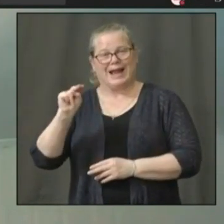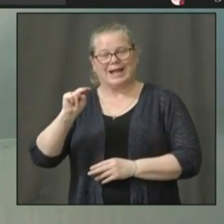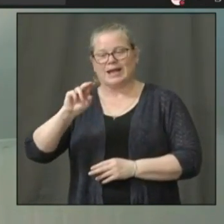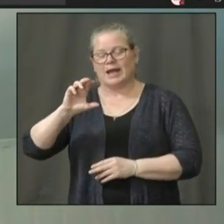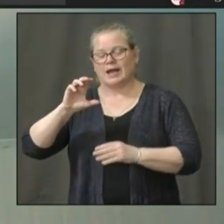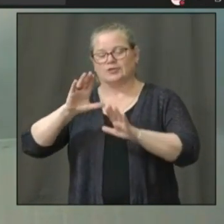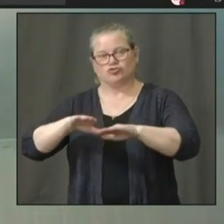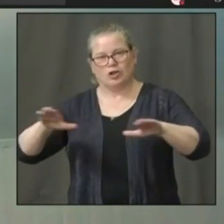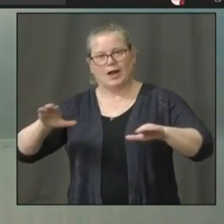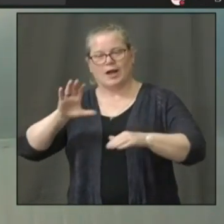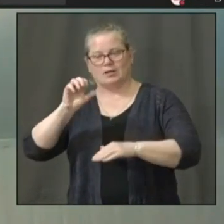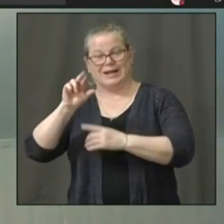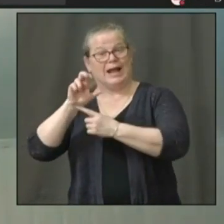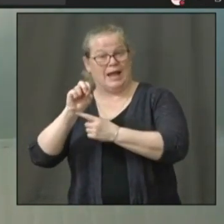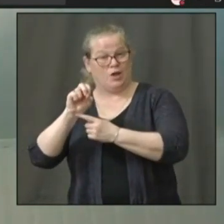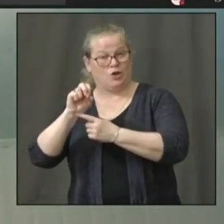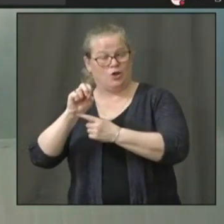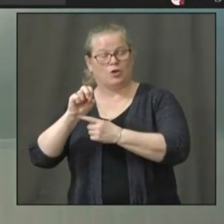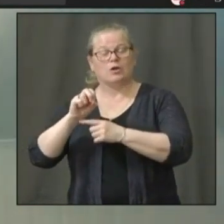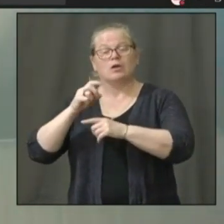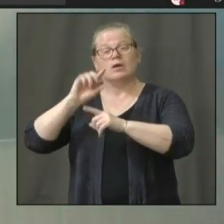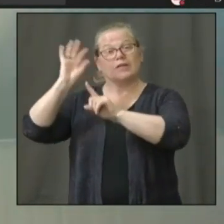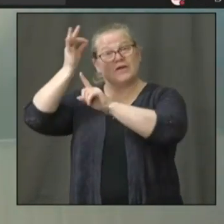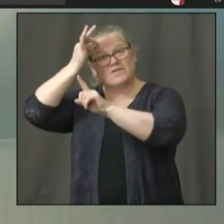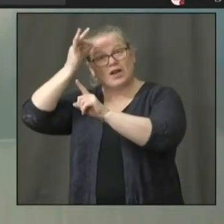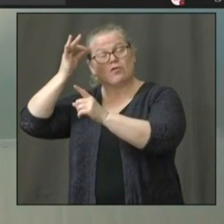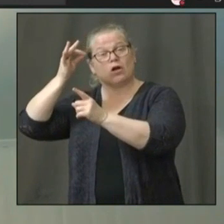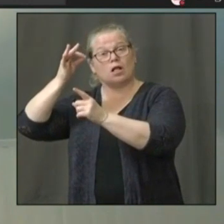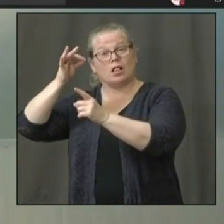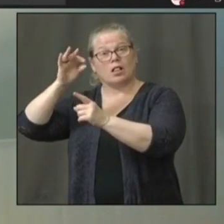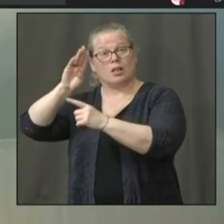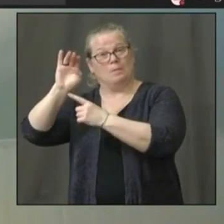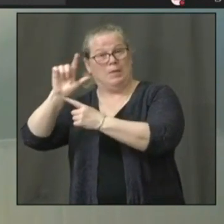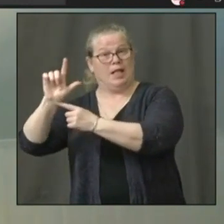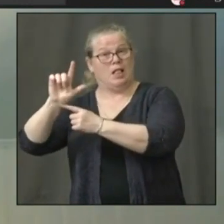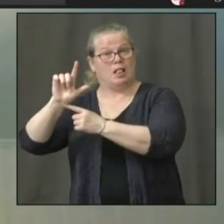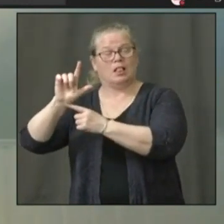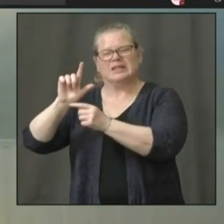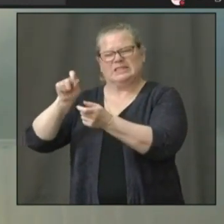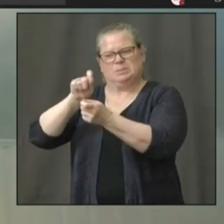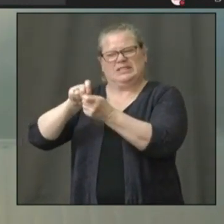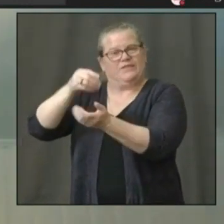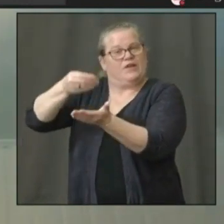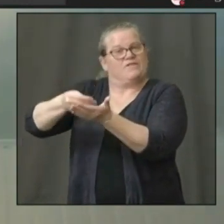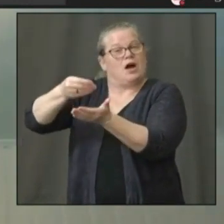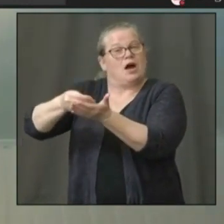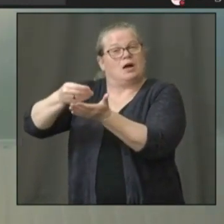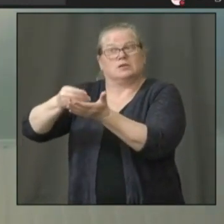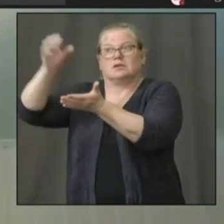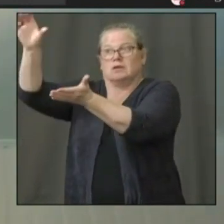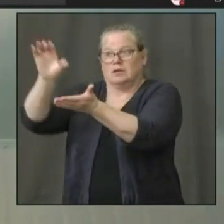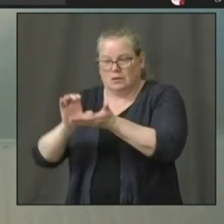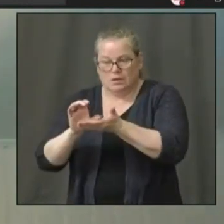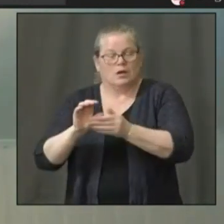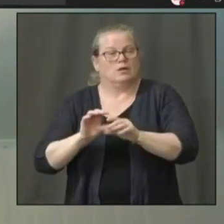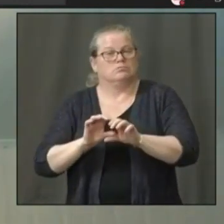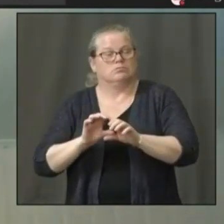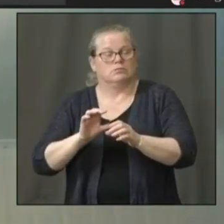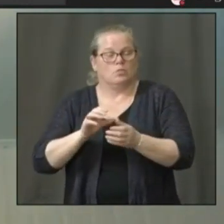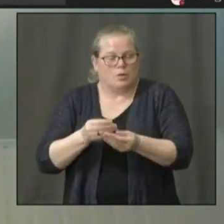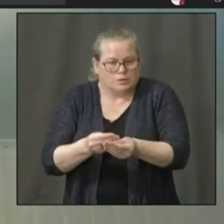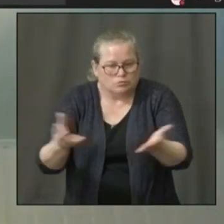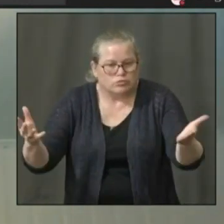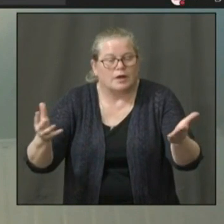from the federal bill that are sending extra funds to programs that have remained open. That is private programs,